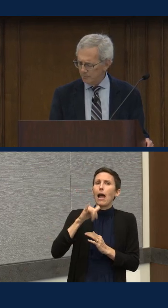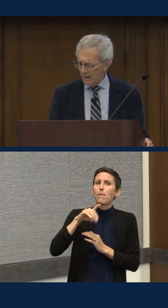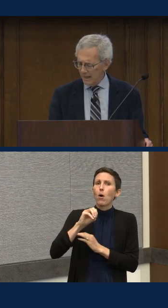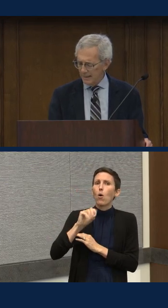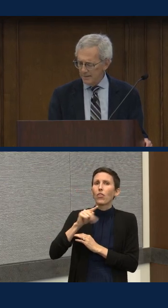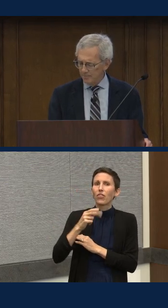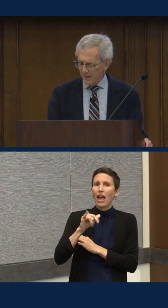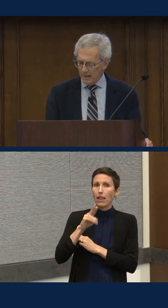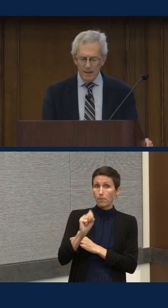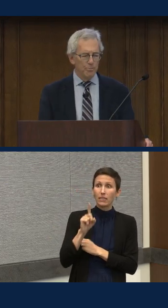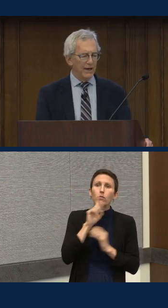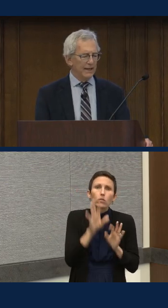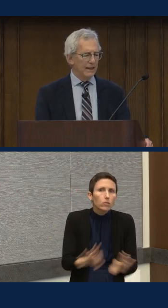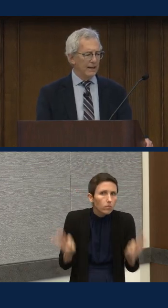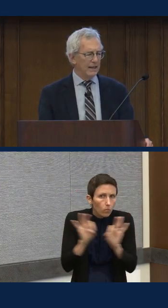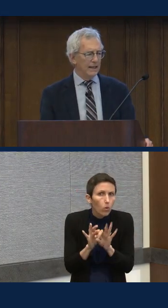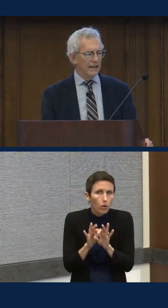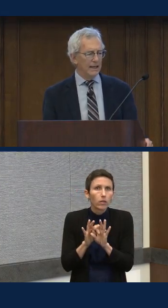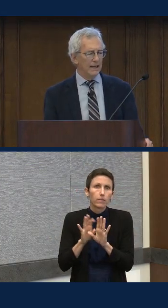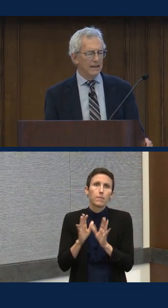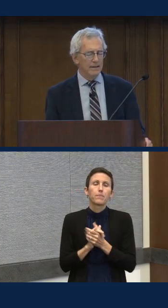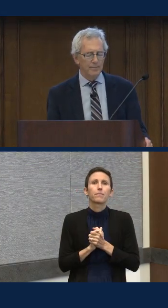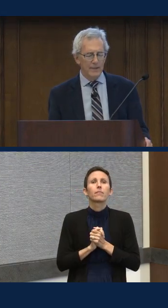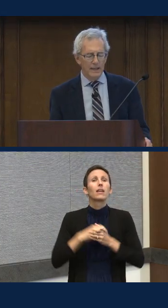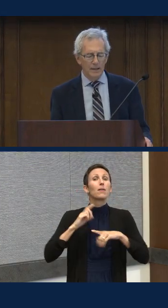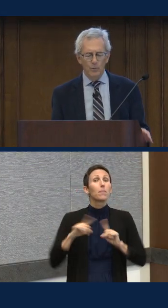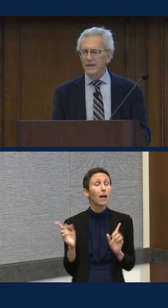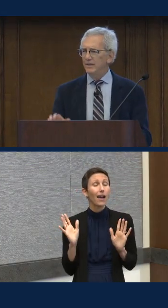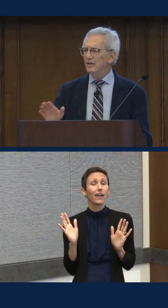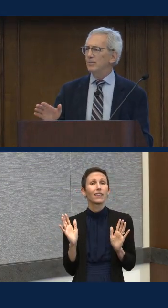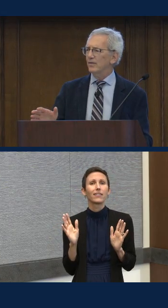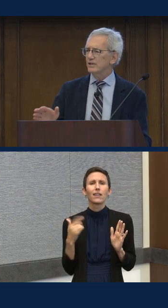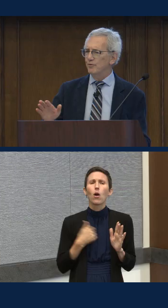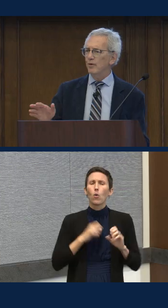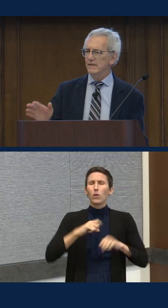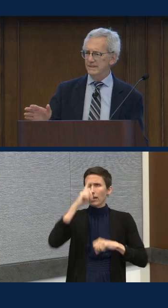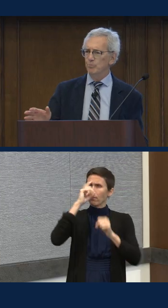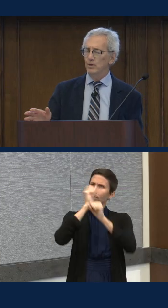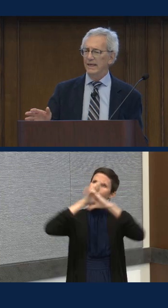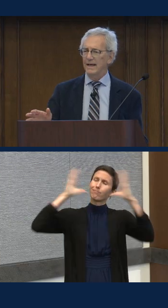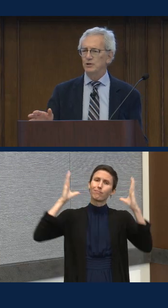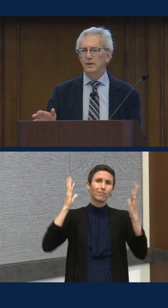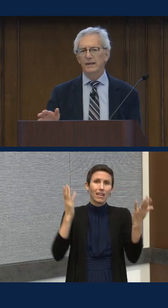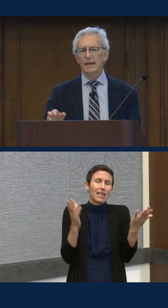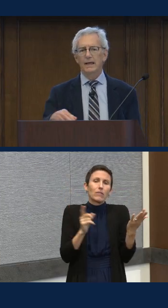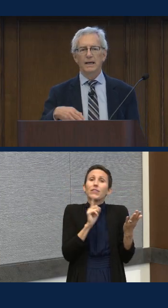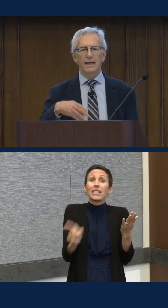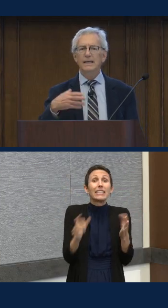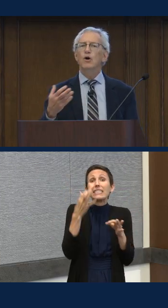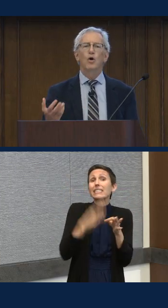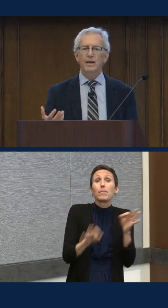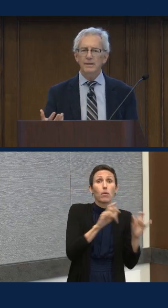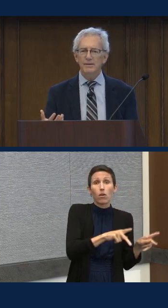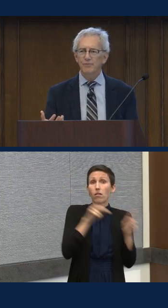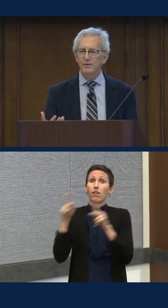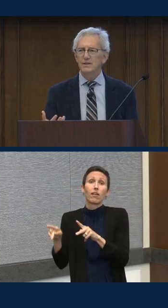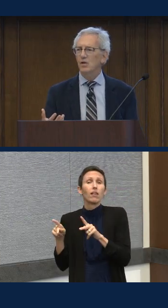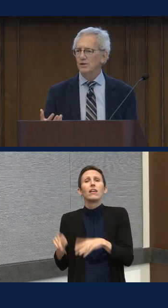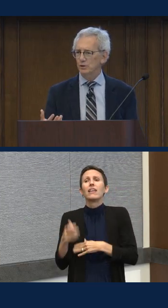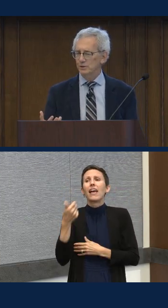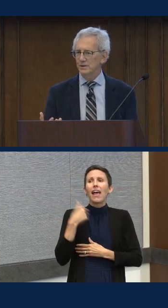that. But we can think about this very simply, actually.